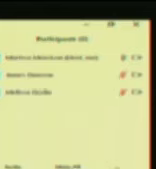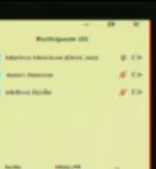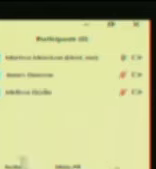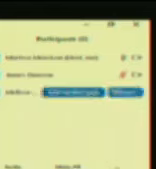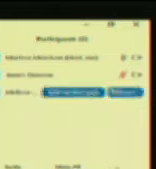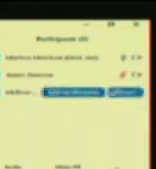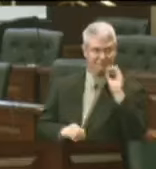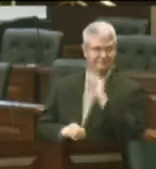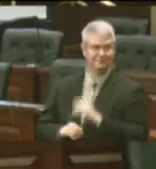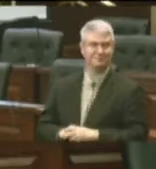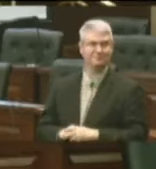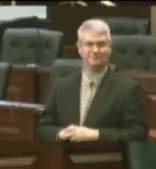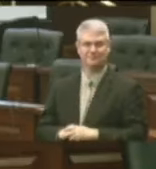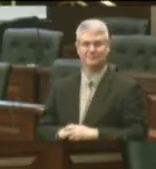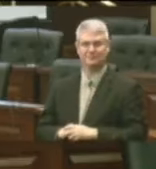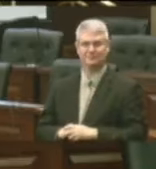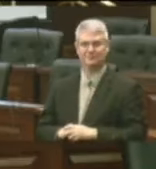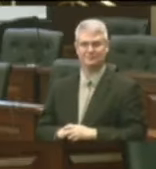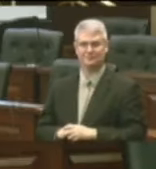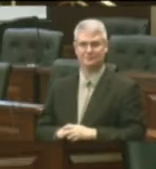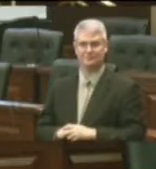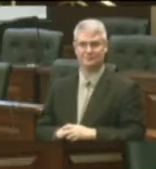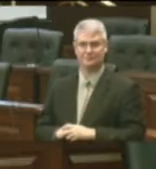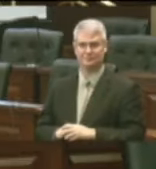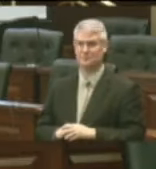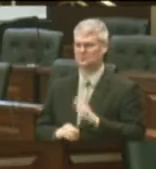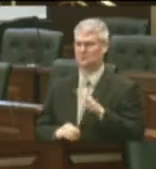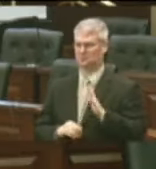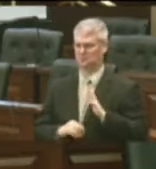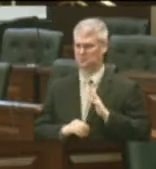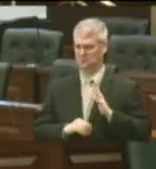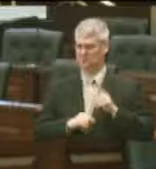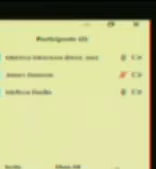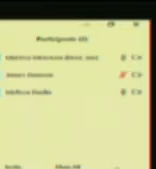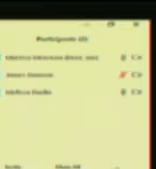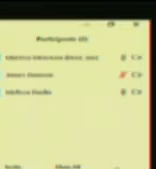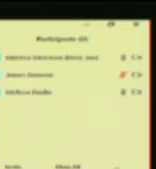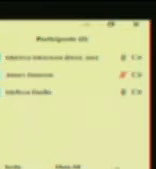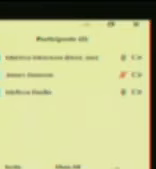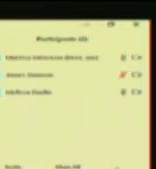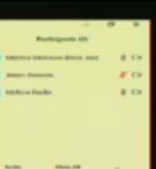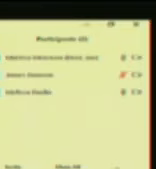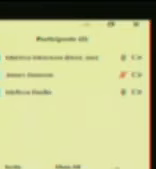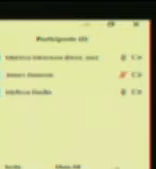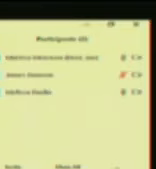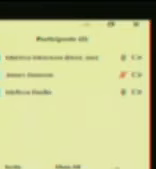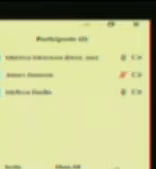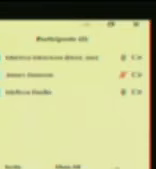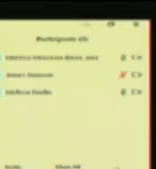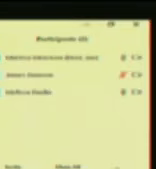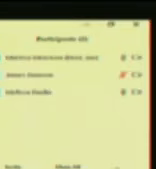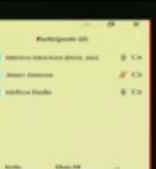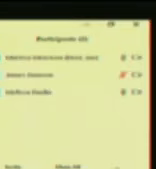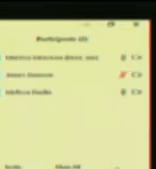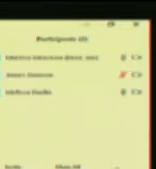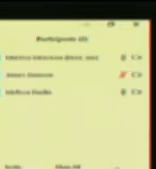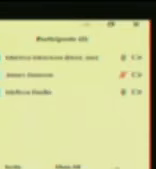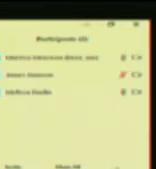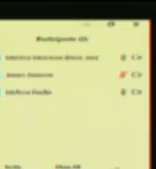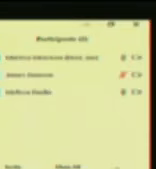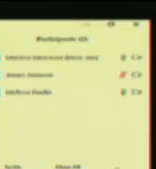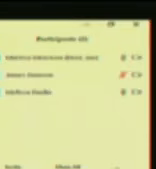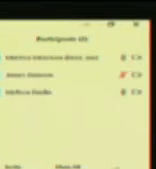Well, in the meantime, as we try and unmute Melissa. Hi, Melissa. Oh, there you are. Hi, Governor Little. There you are. Hi there. You know,